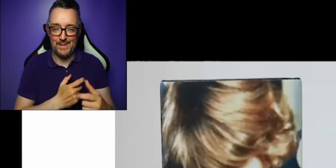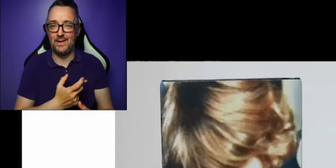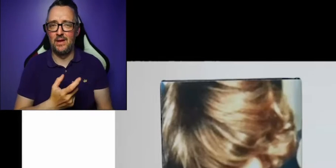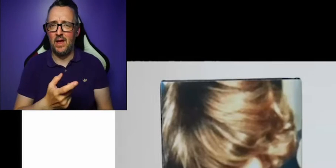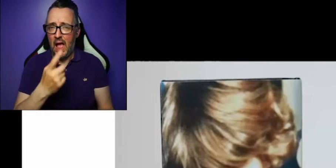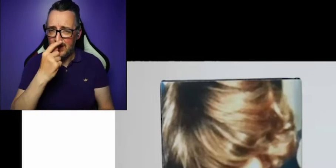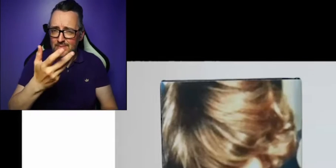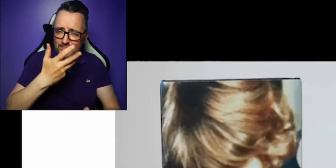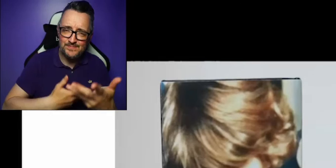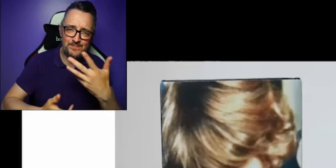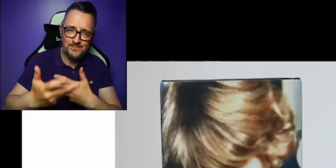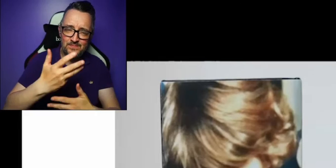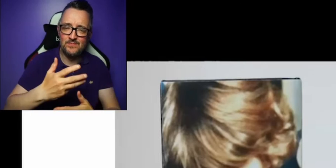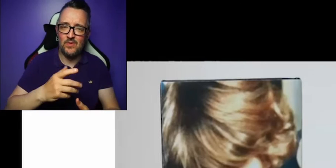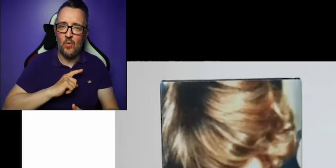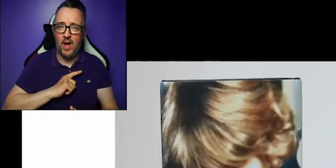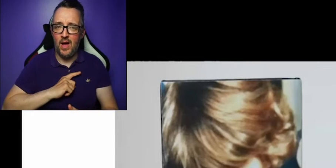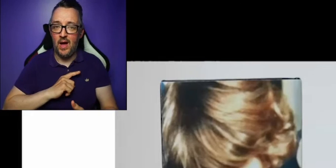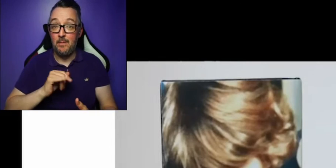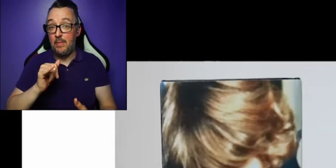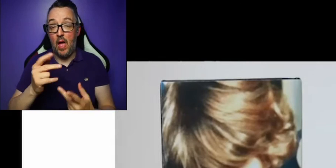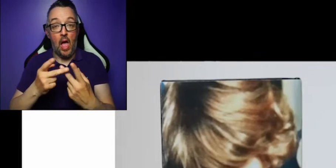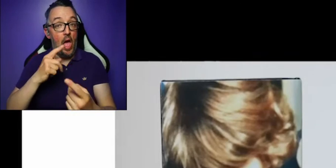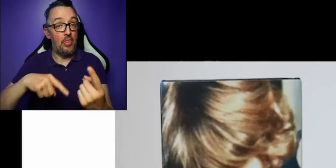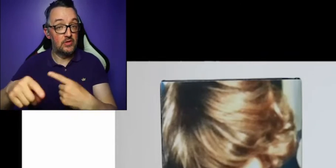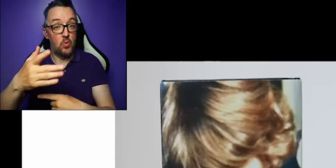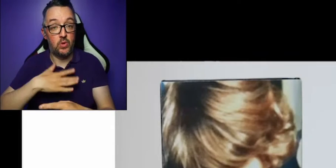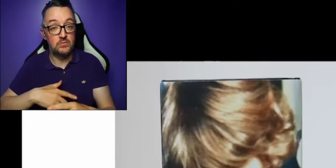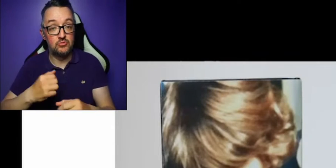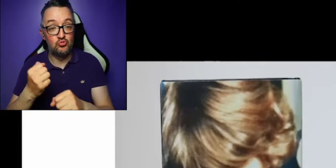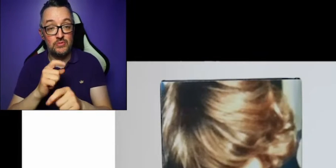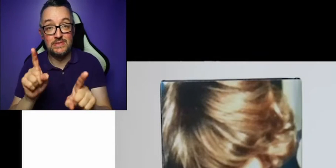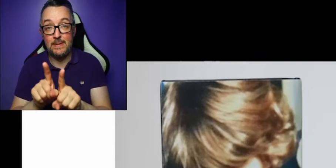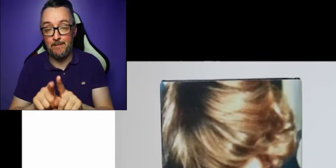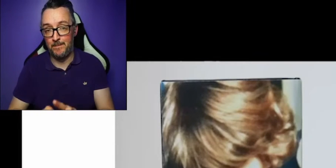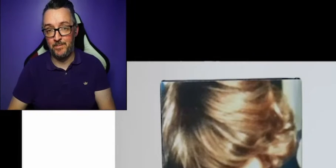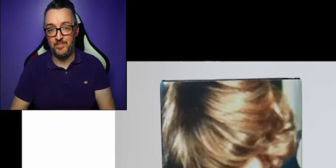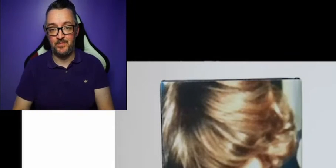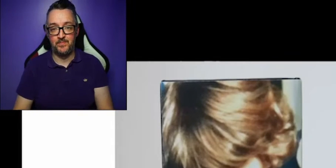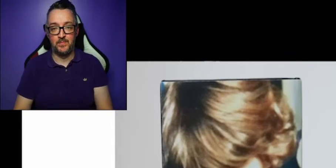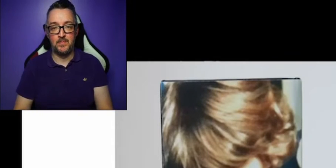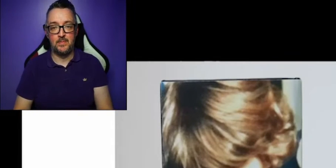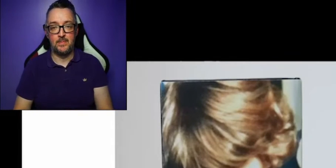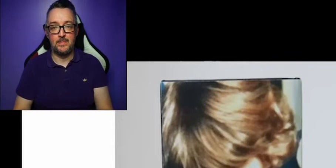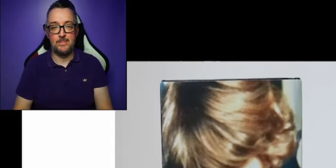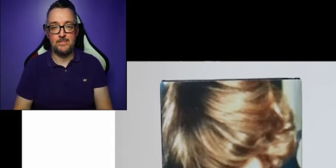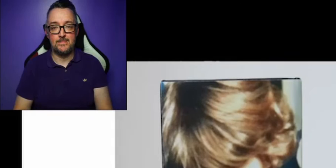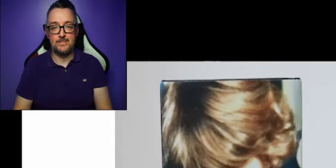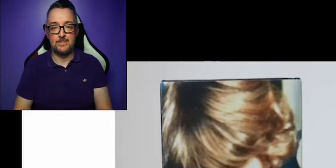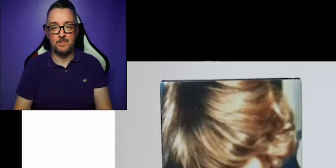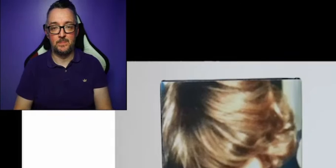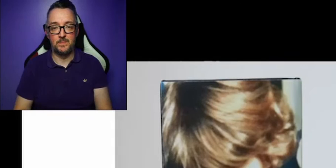this, and maybe other people might like to do the same thing after hearing from you.